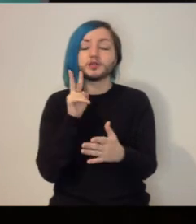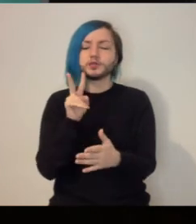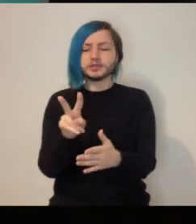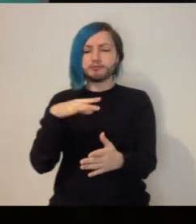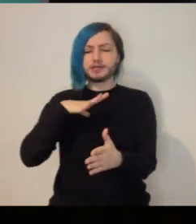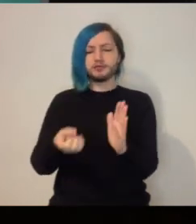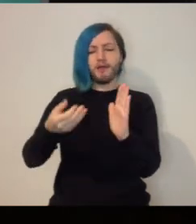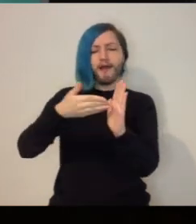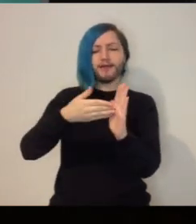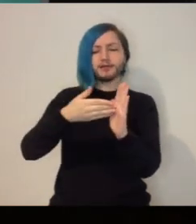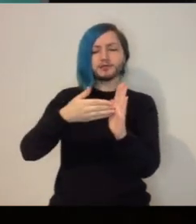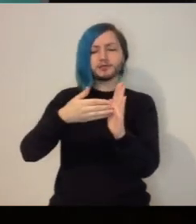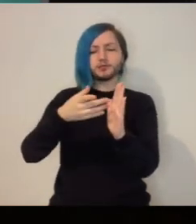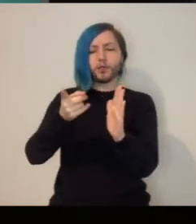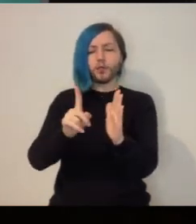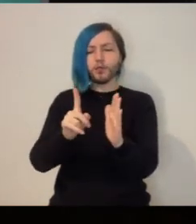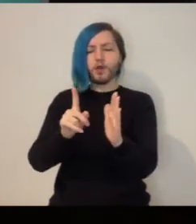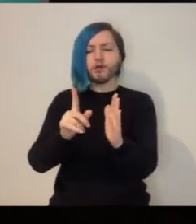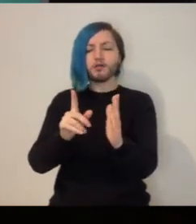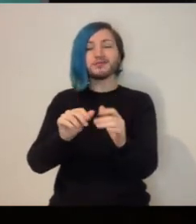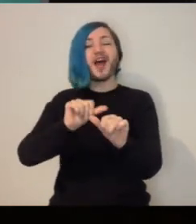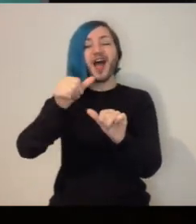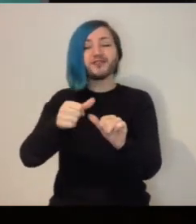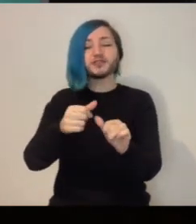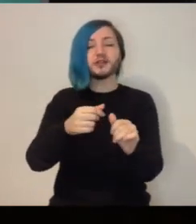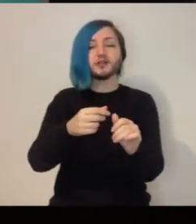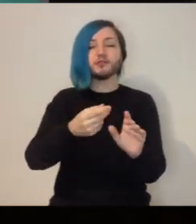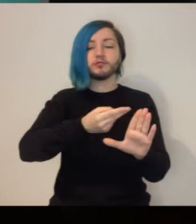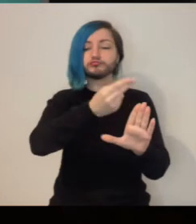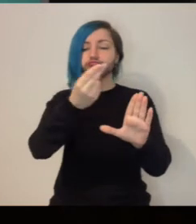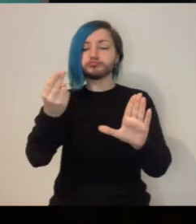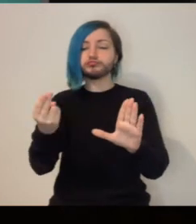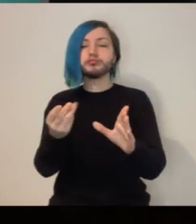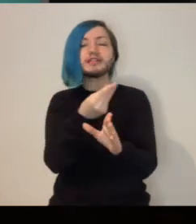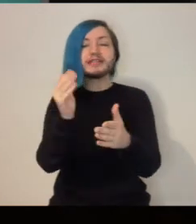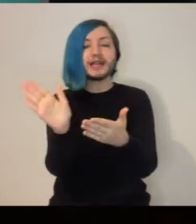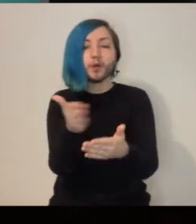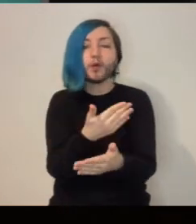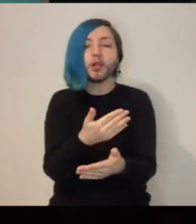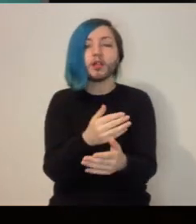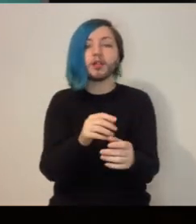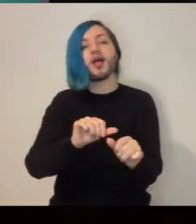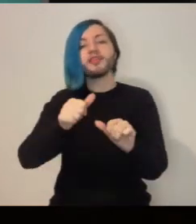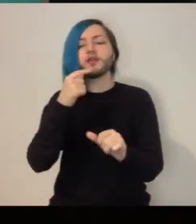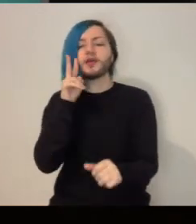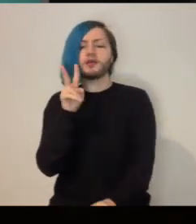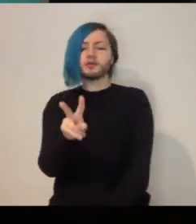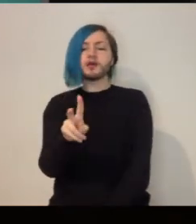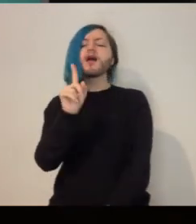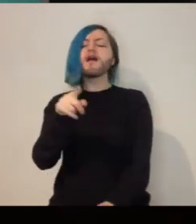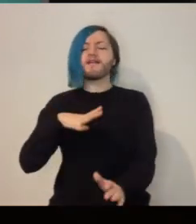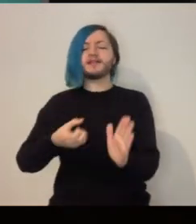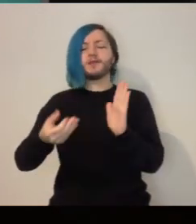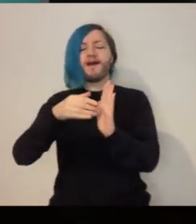to balance an artwork when you've got marks over most of the paper and you step back from it. So that knuckle there is quite